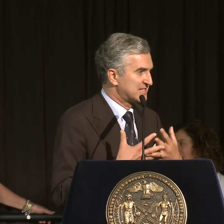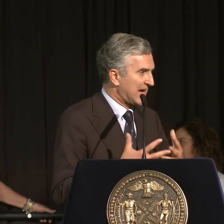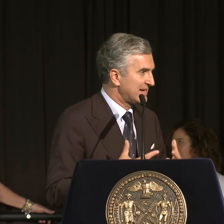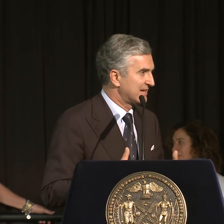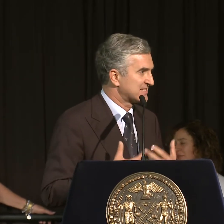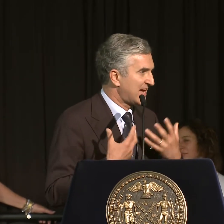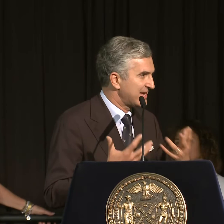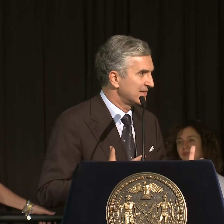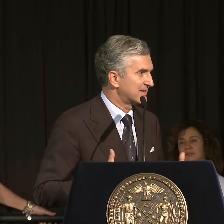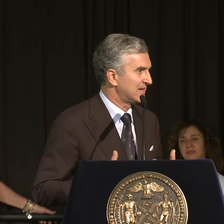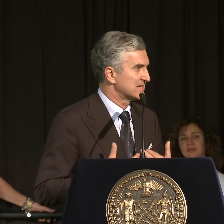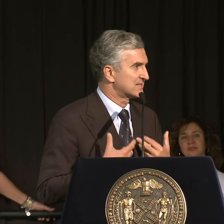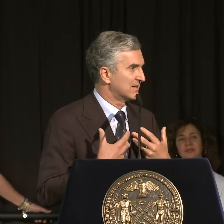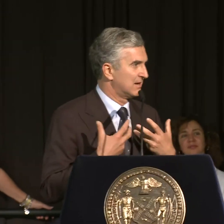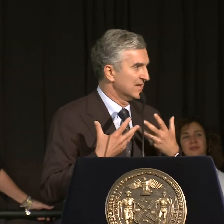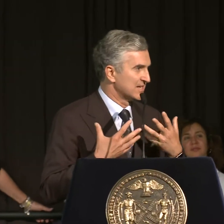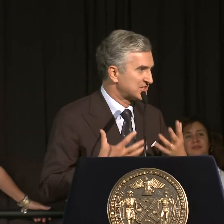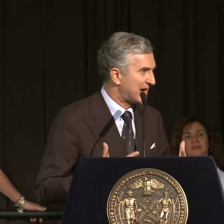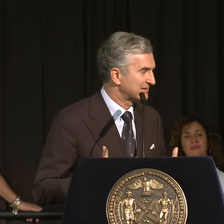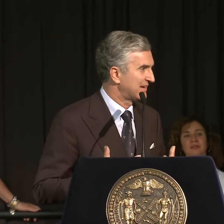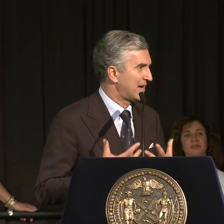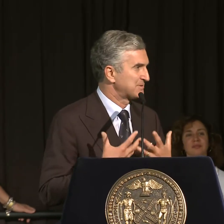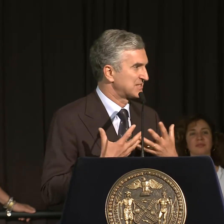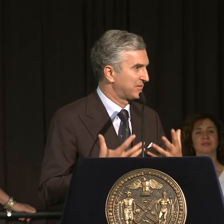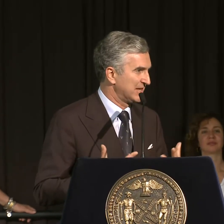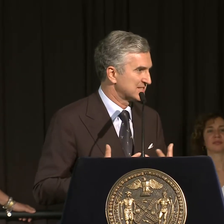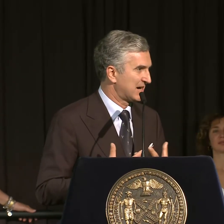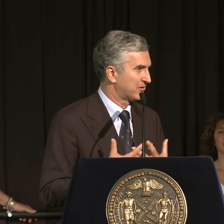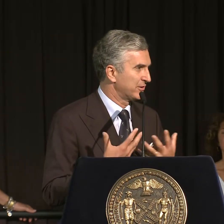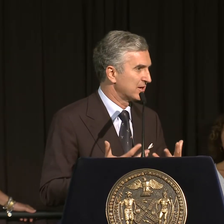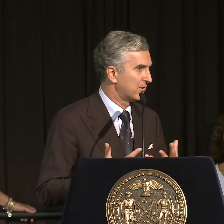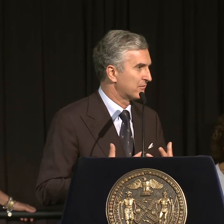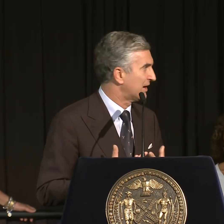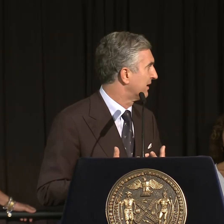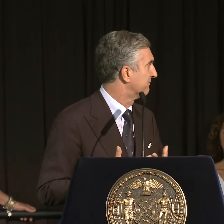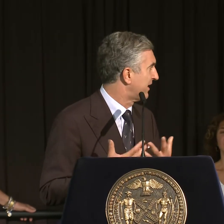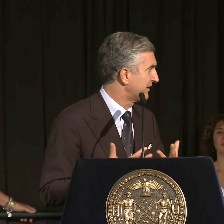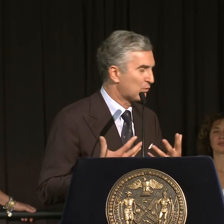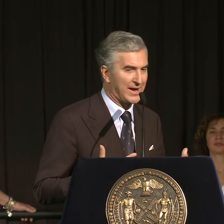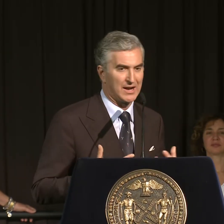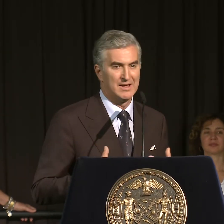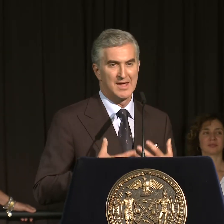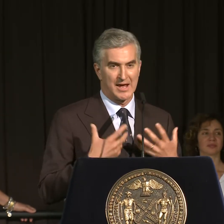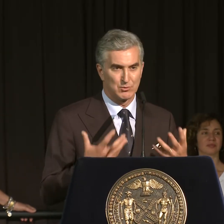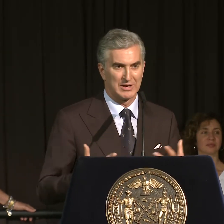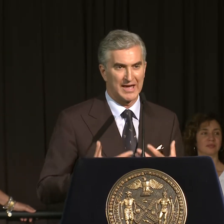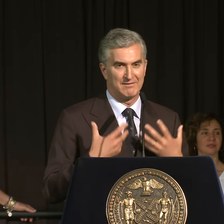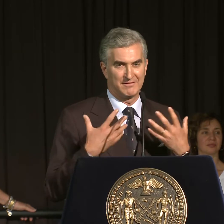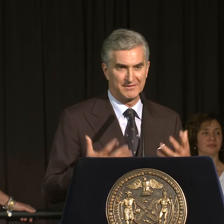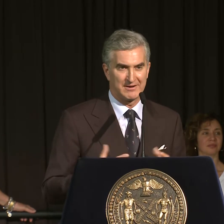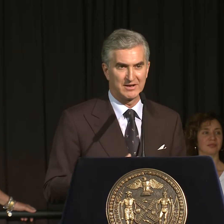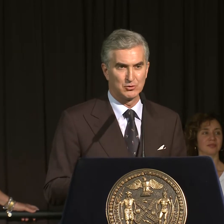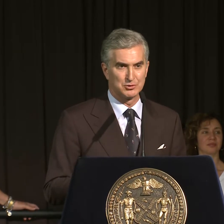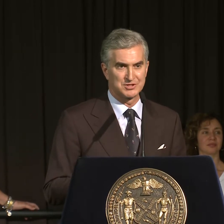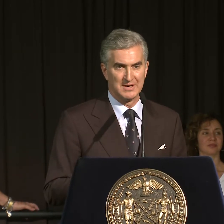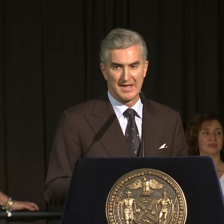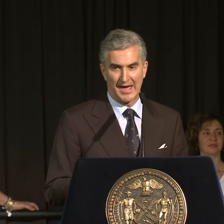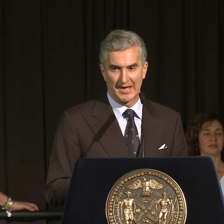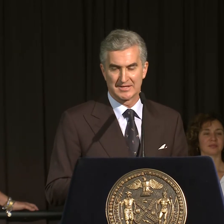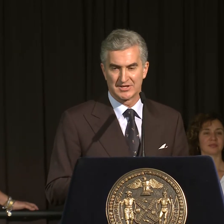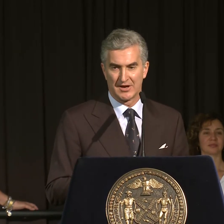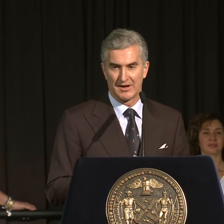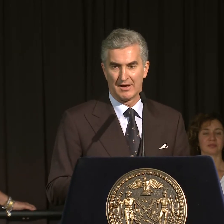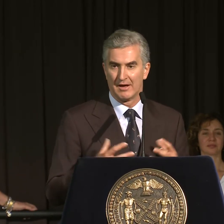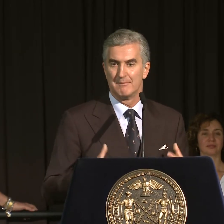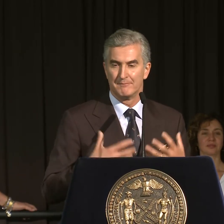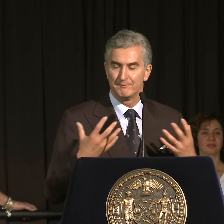new Italian scientists, startups, things are going on really very well, and we'll have very good